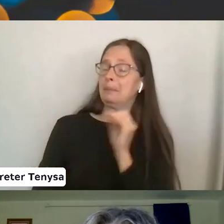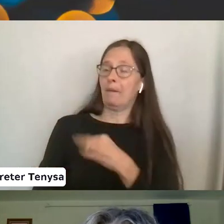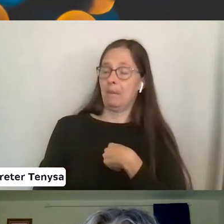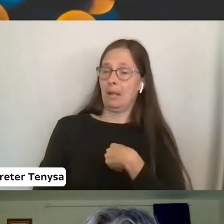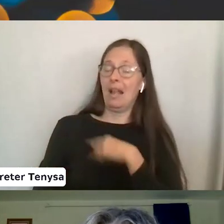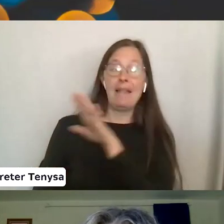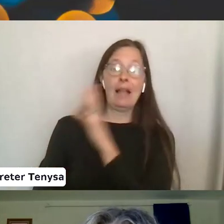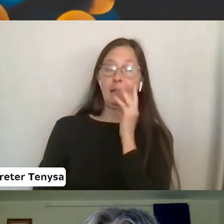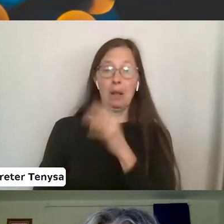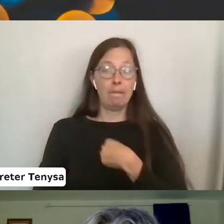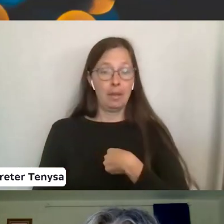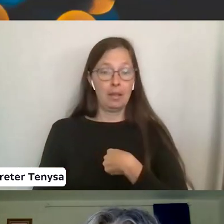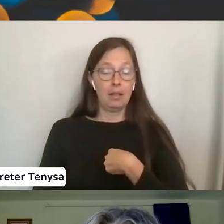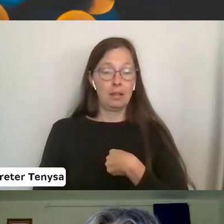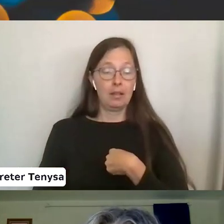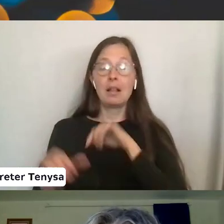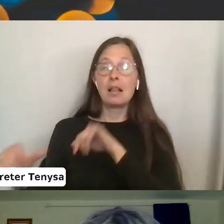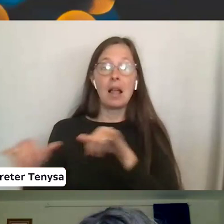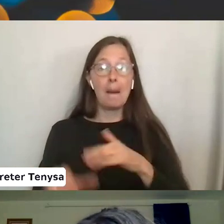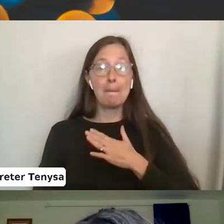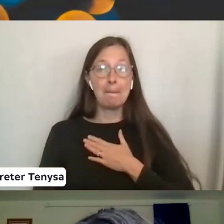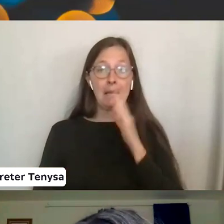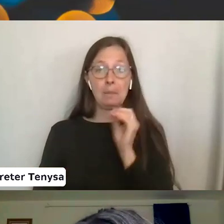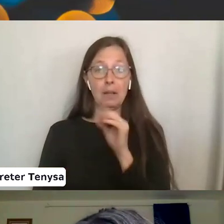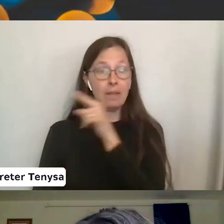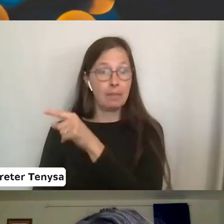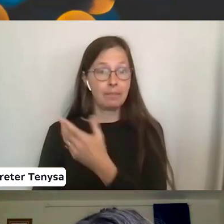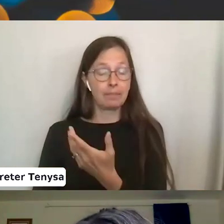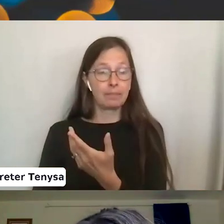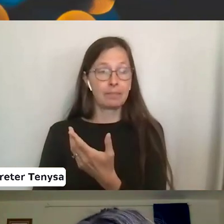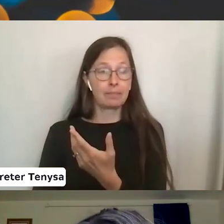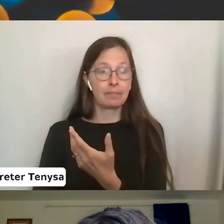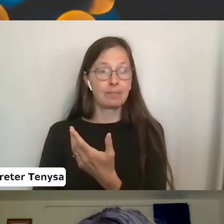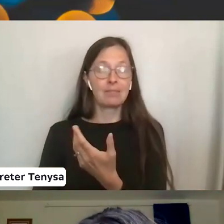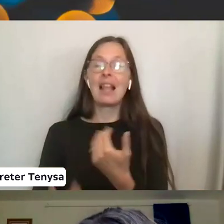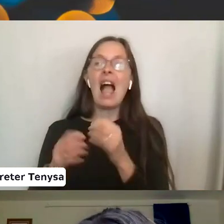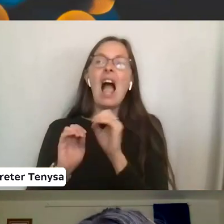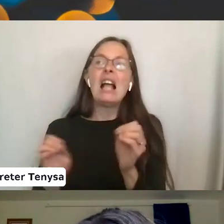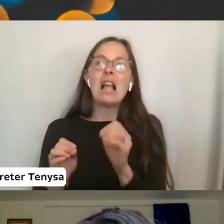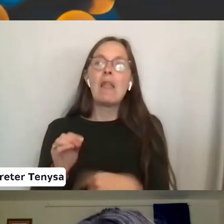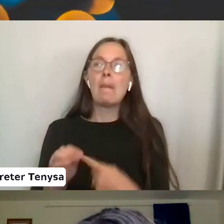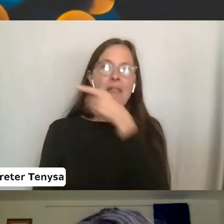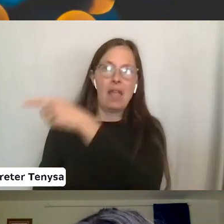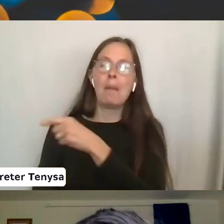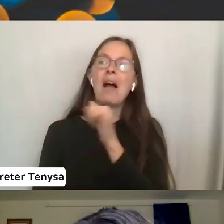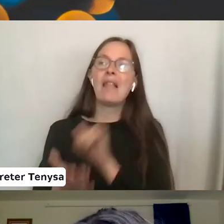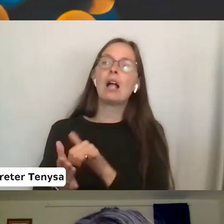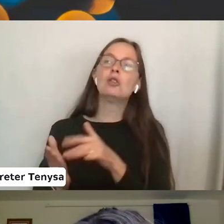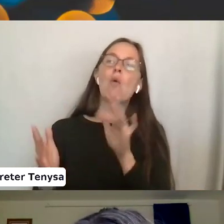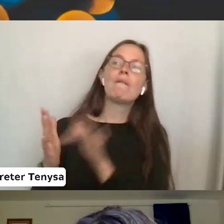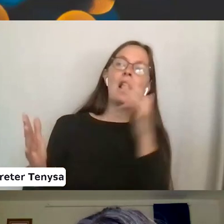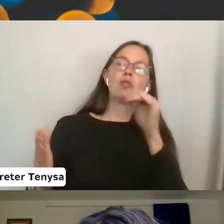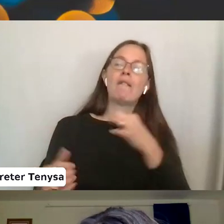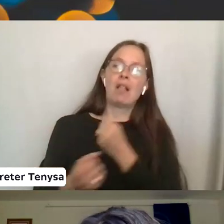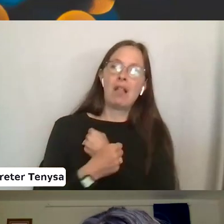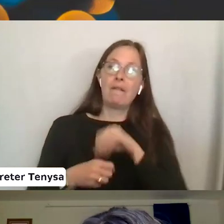Their experience of me, just like my experience of them, has nothing to do with them. It is a reflection of the love in my heart.